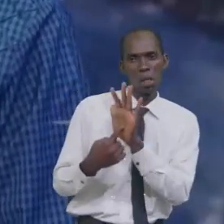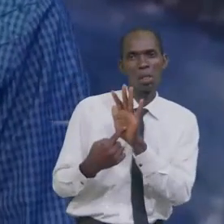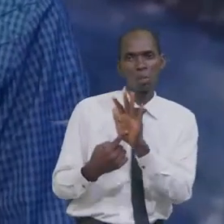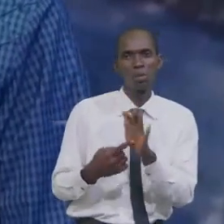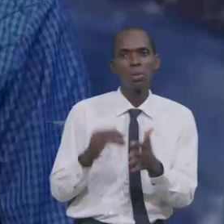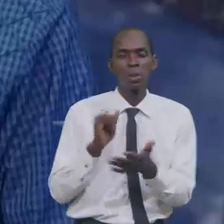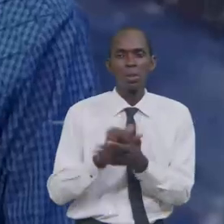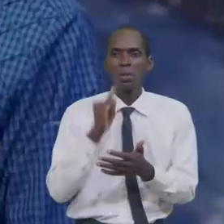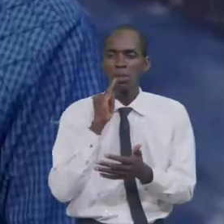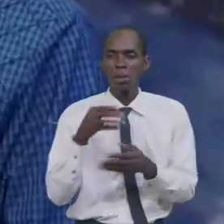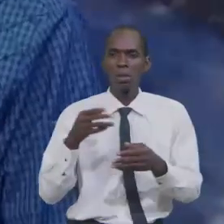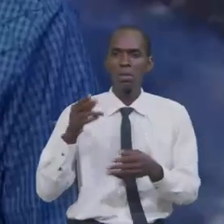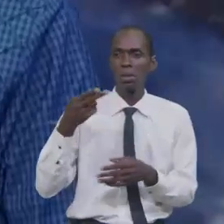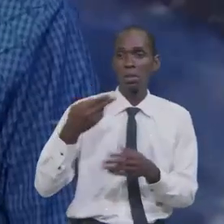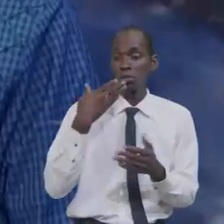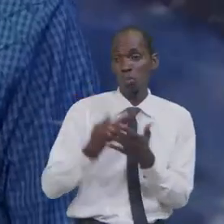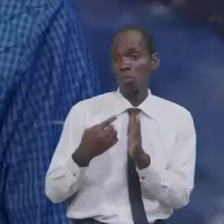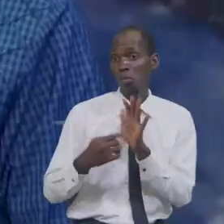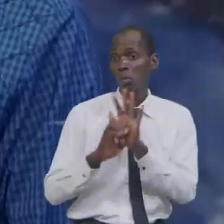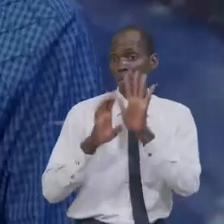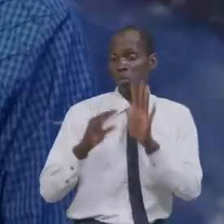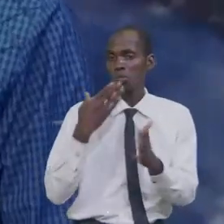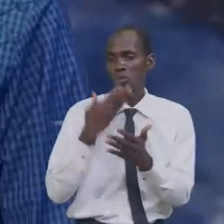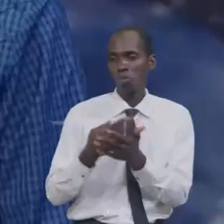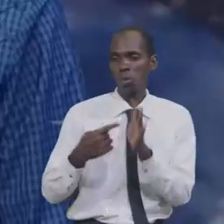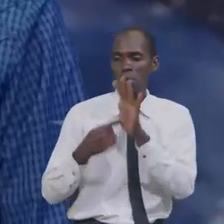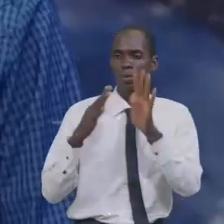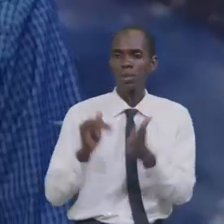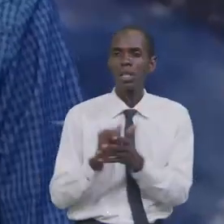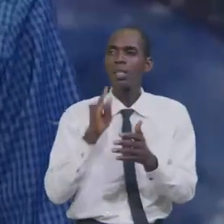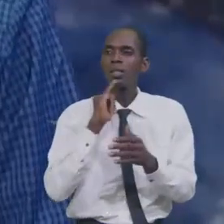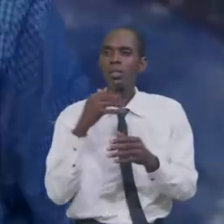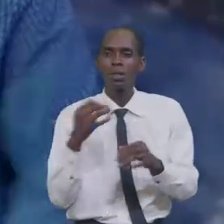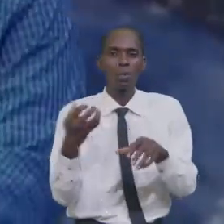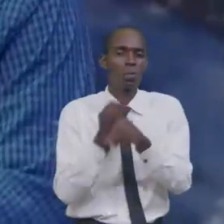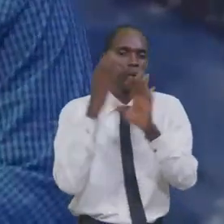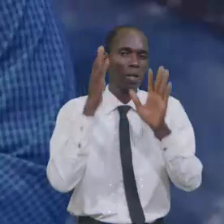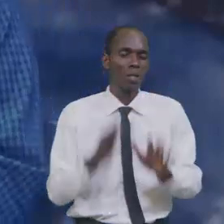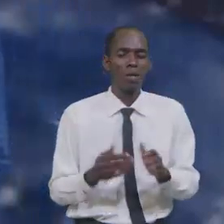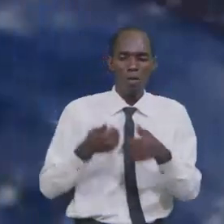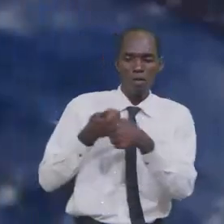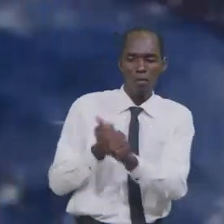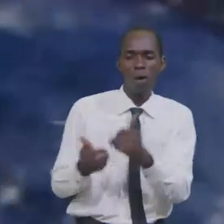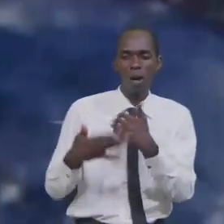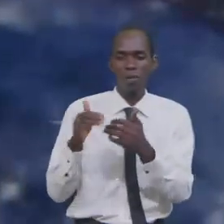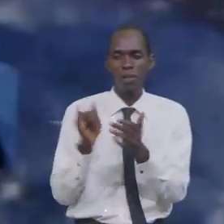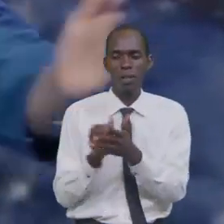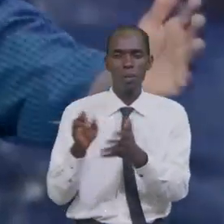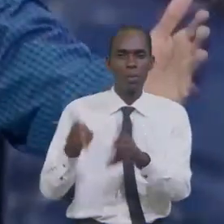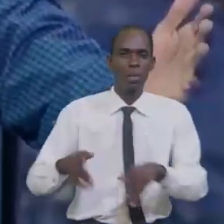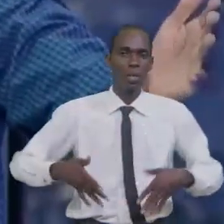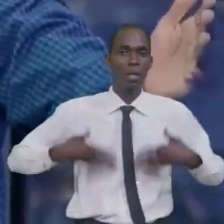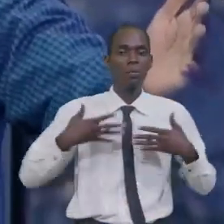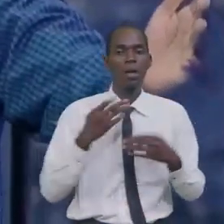hero. Follow after his life. That's a champion. Follow after his life. That's a conqueror. Follow after his life. And the Lord,